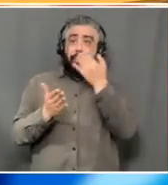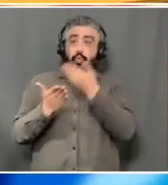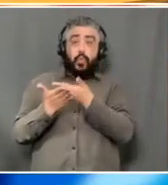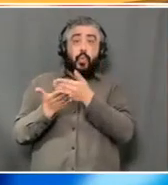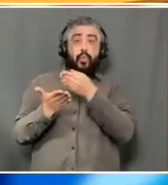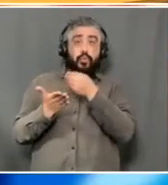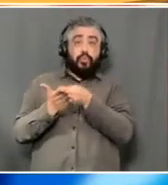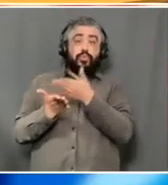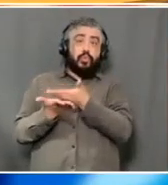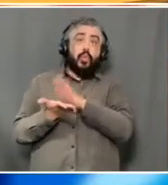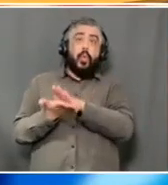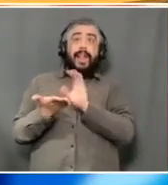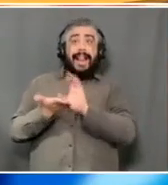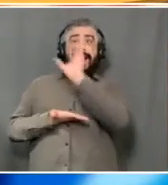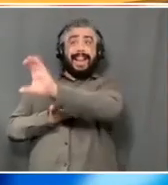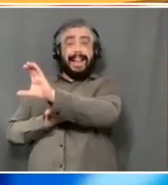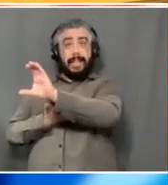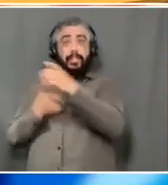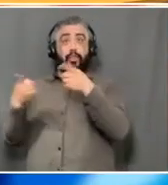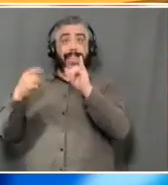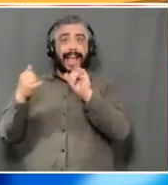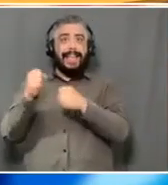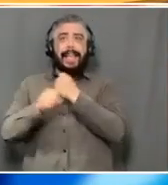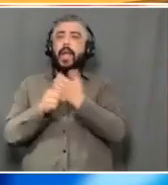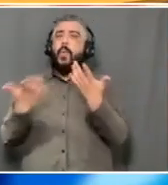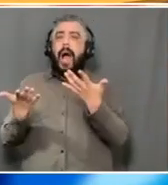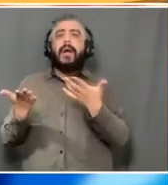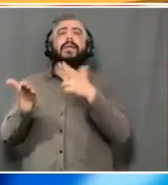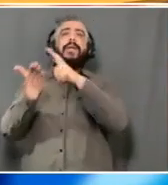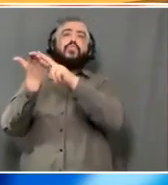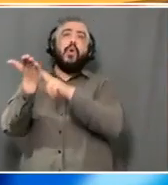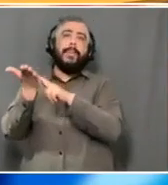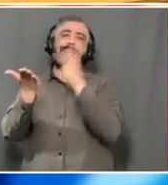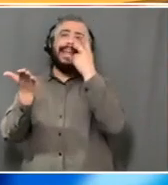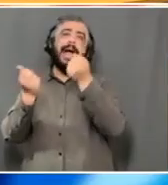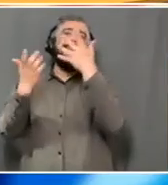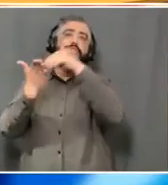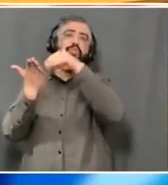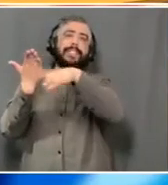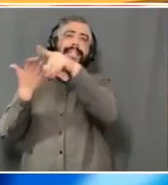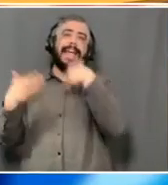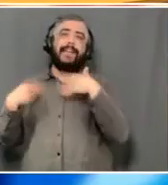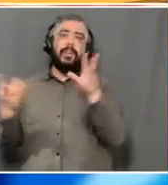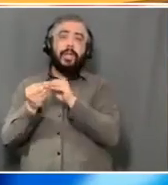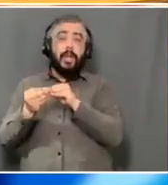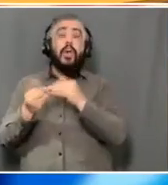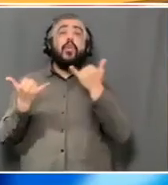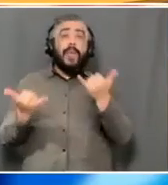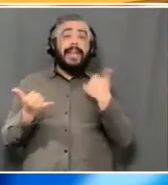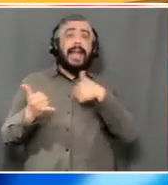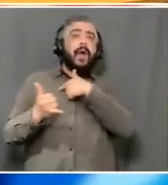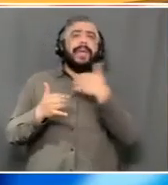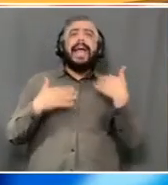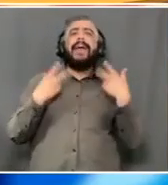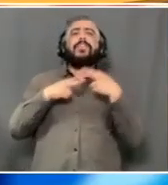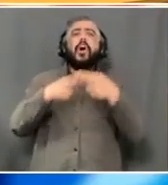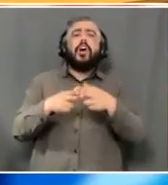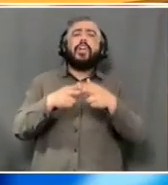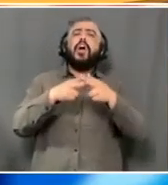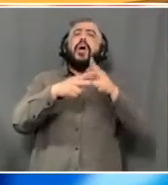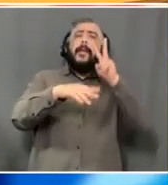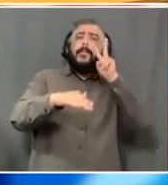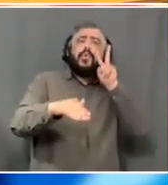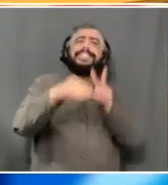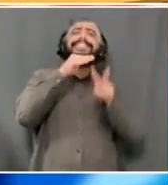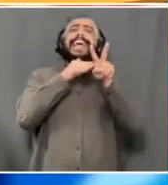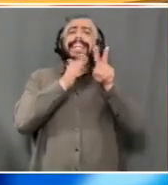year is its enrollment. And right now, what we have for next school year is projected enrollment, right? We call it ECAS, and that's really a